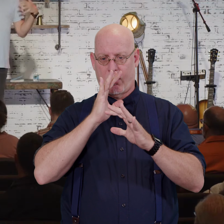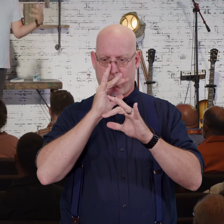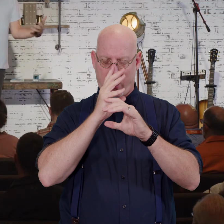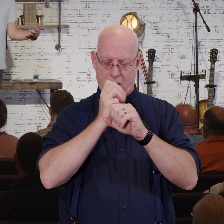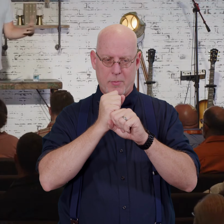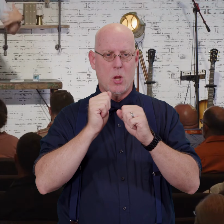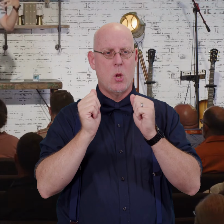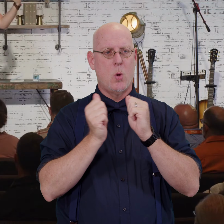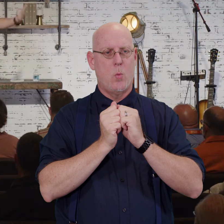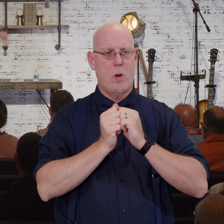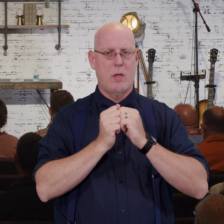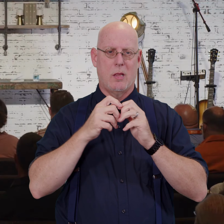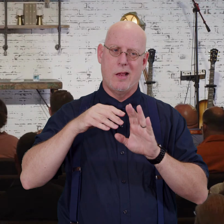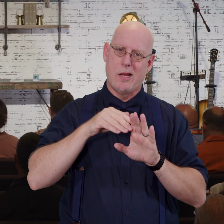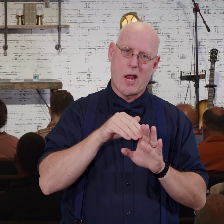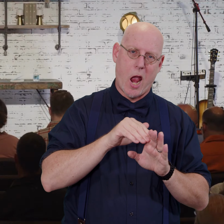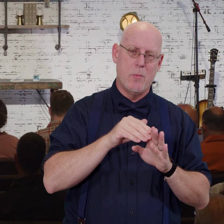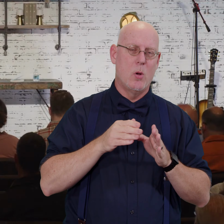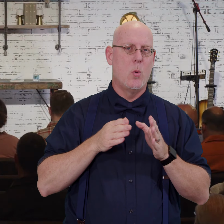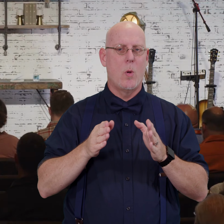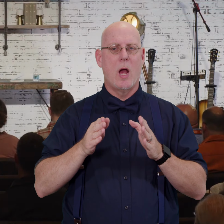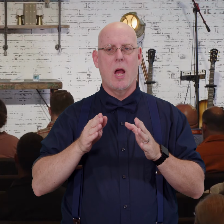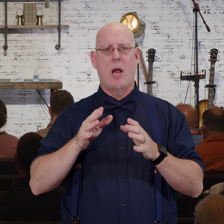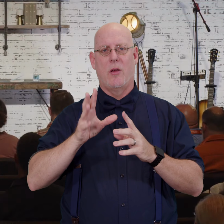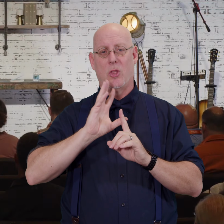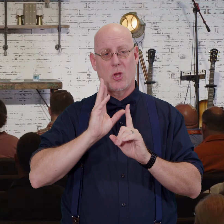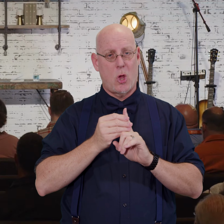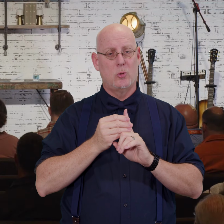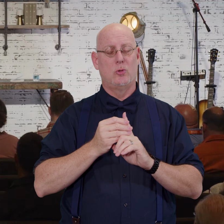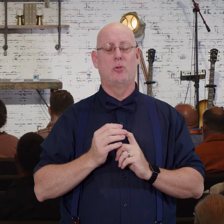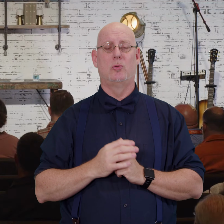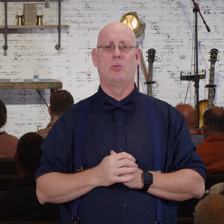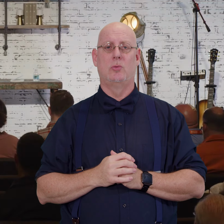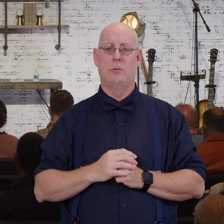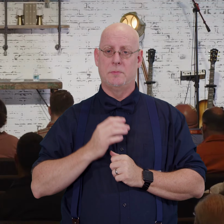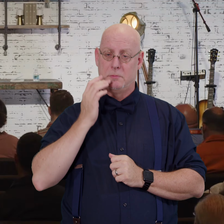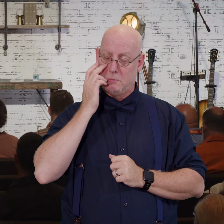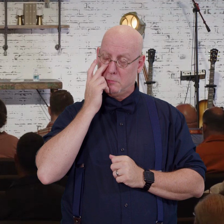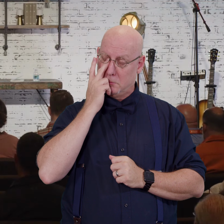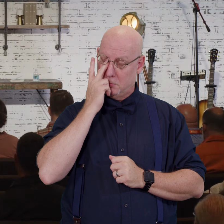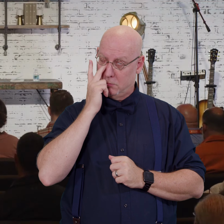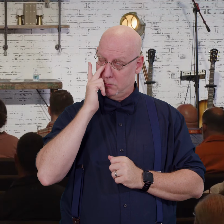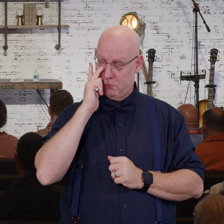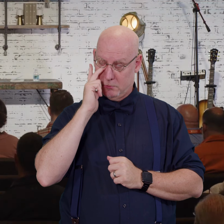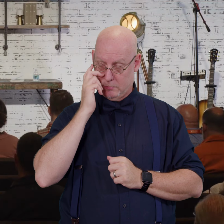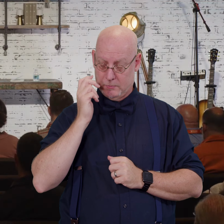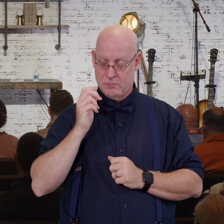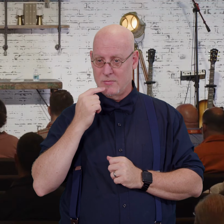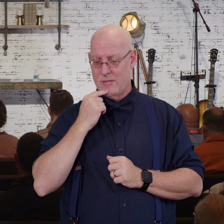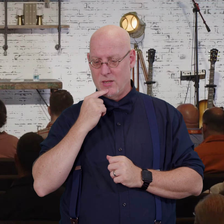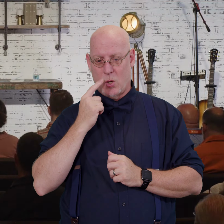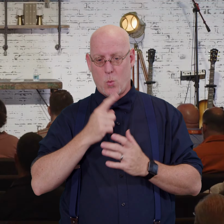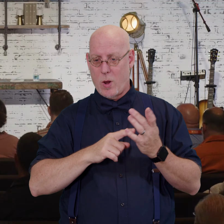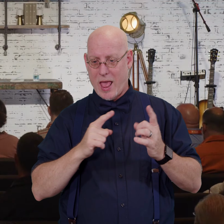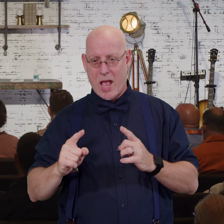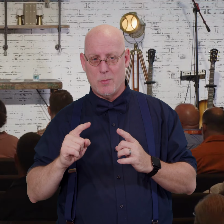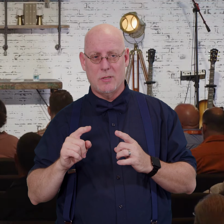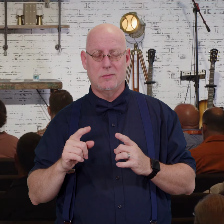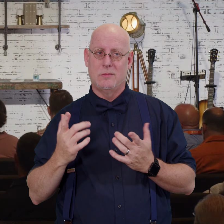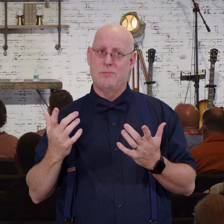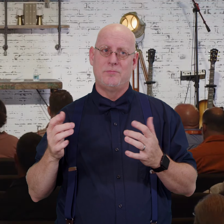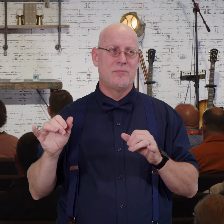engagement with, in a compromised fashion, the culture around us. He says, what happens, it's spiritually, it's